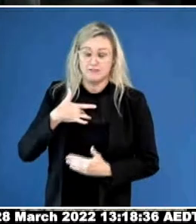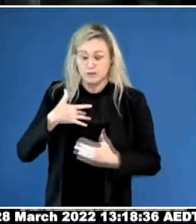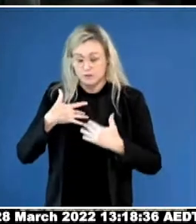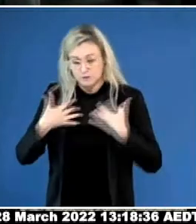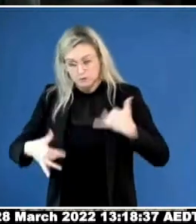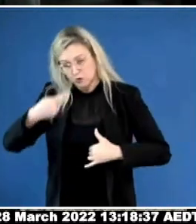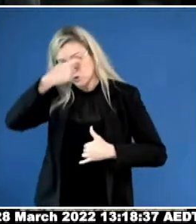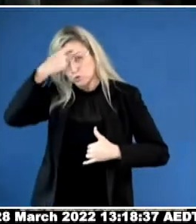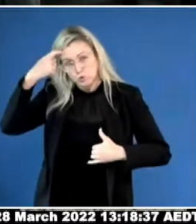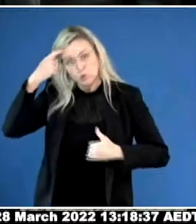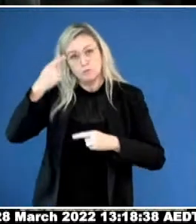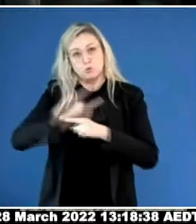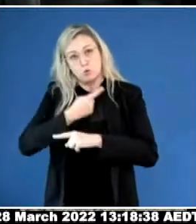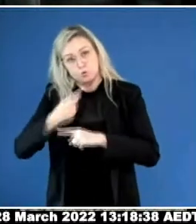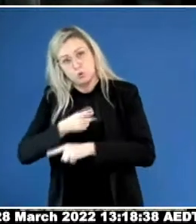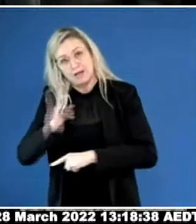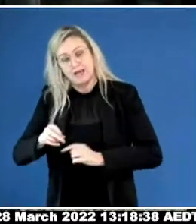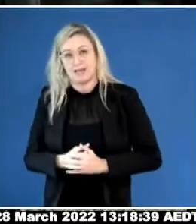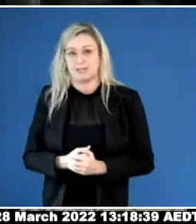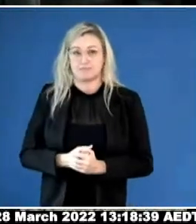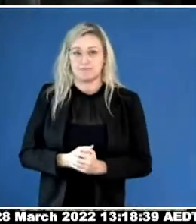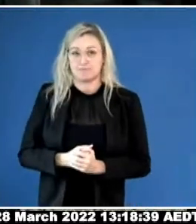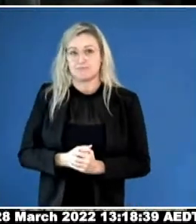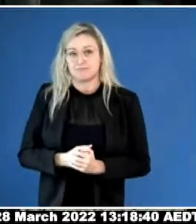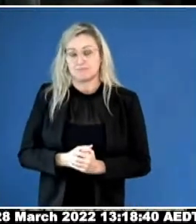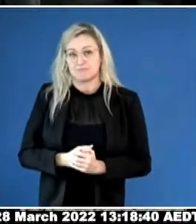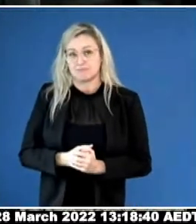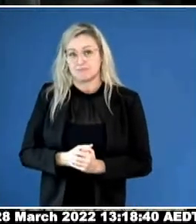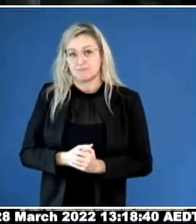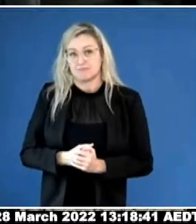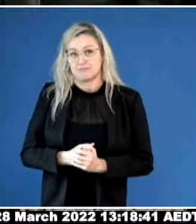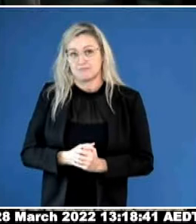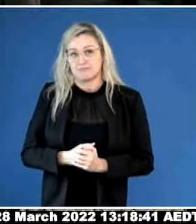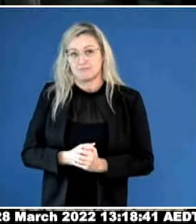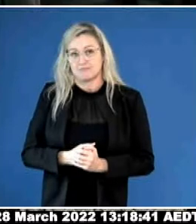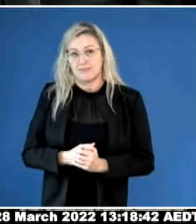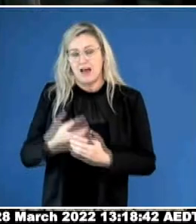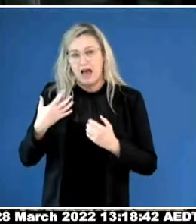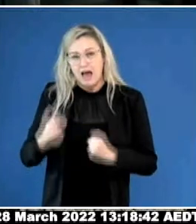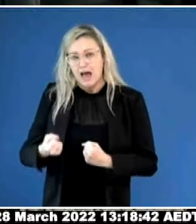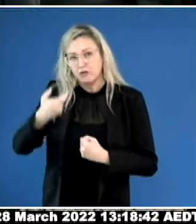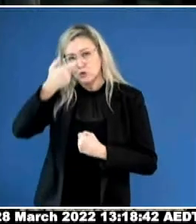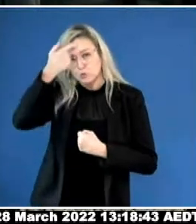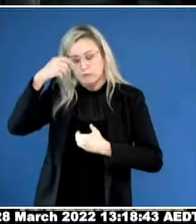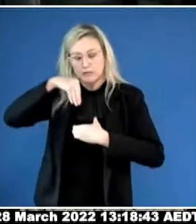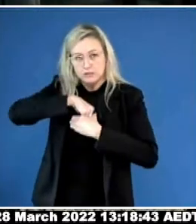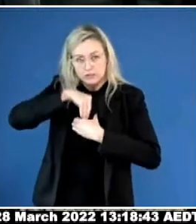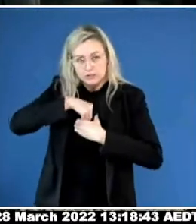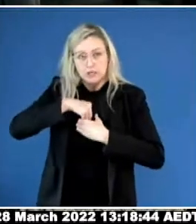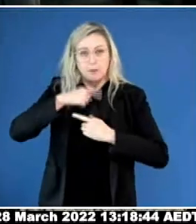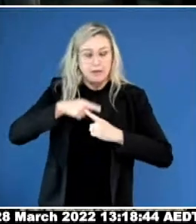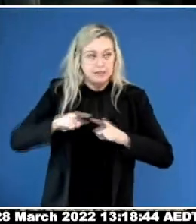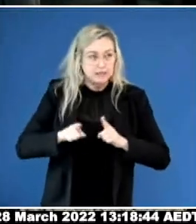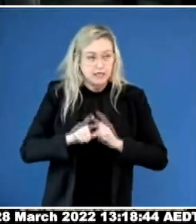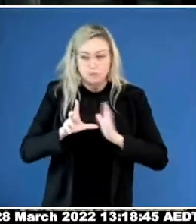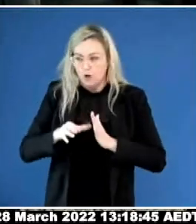It's hard to switch off at the end of the day when you carry this trauma, but you're also speaking for others.